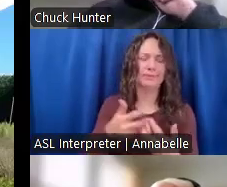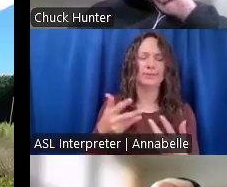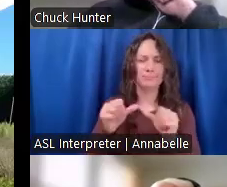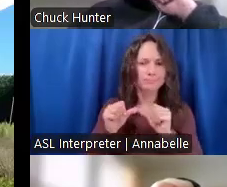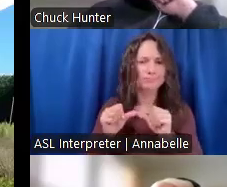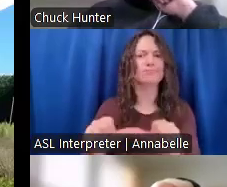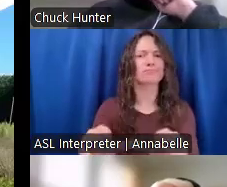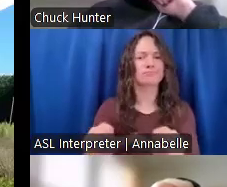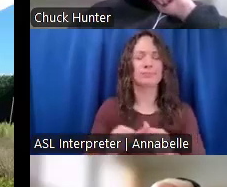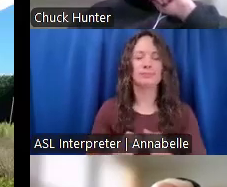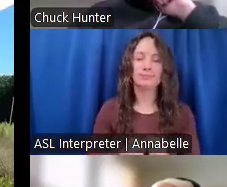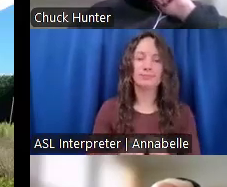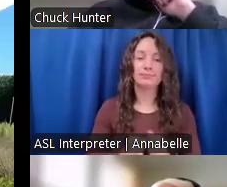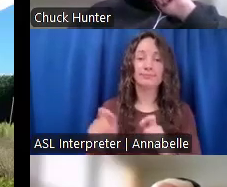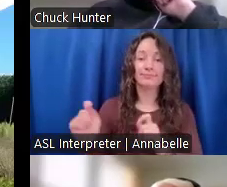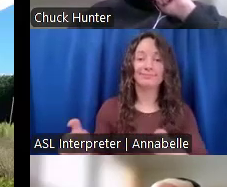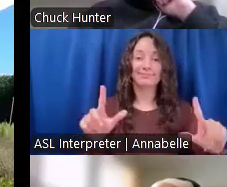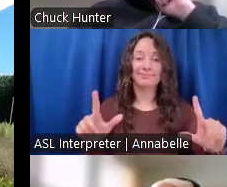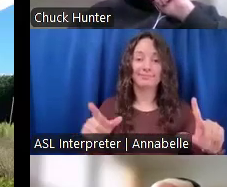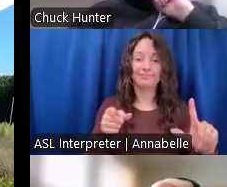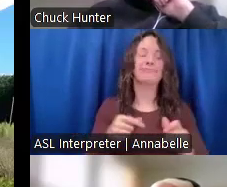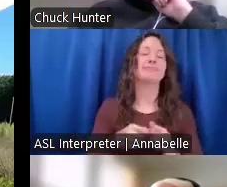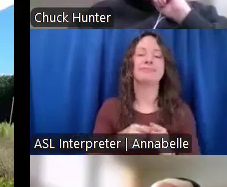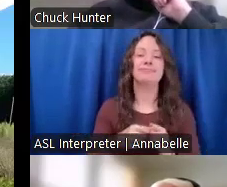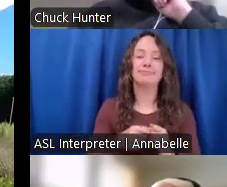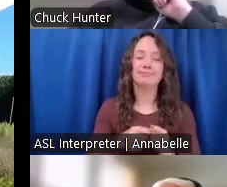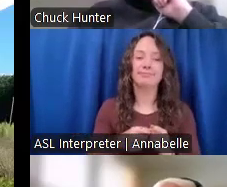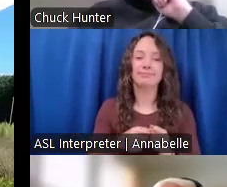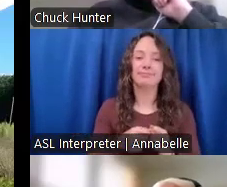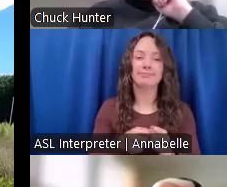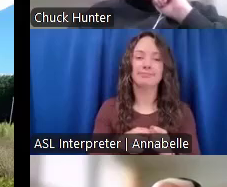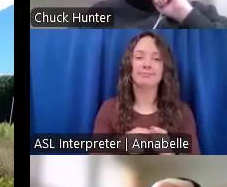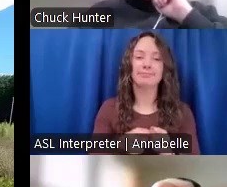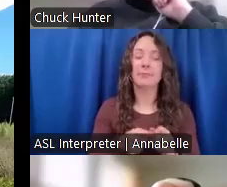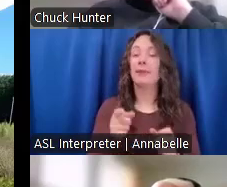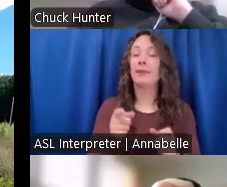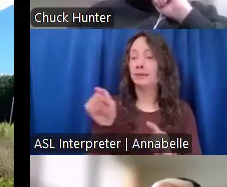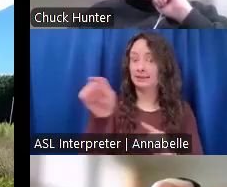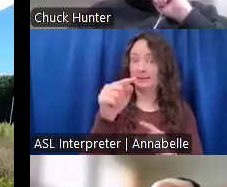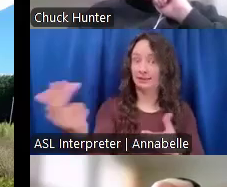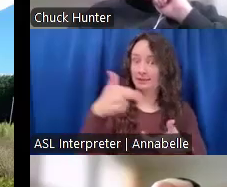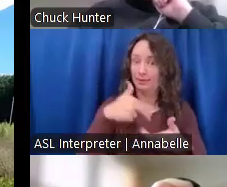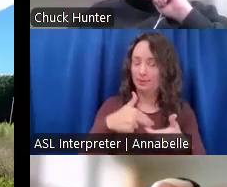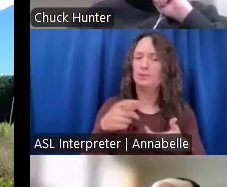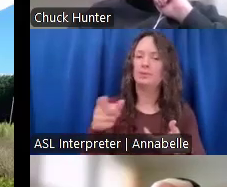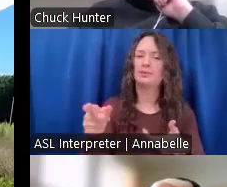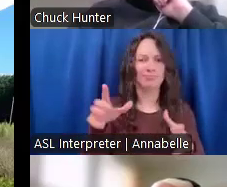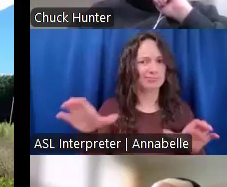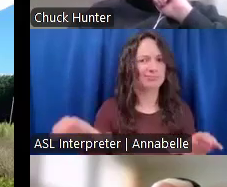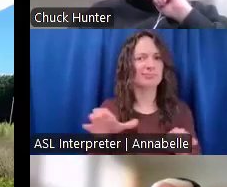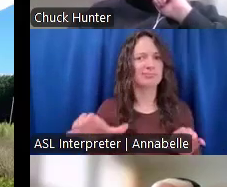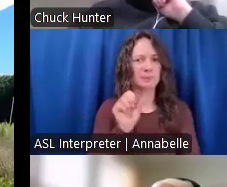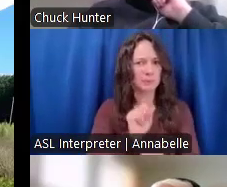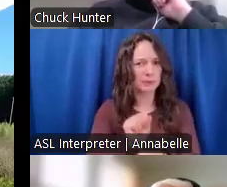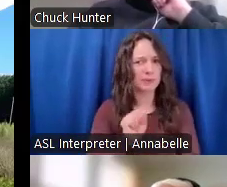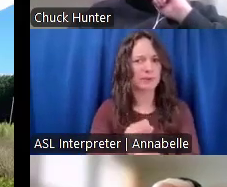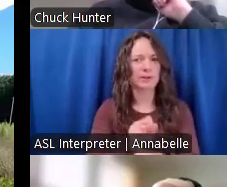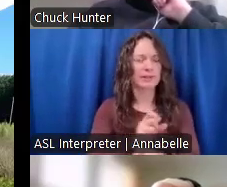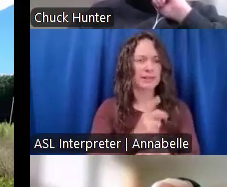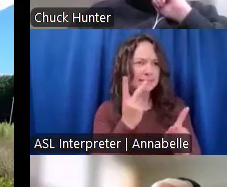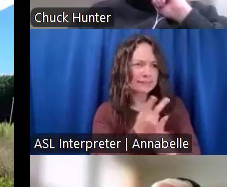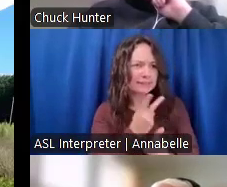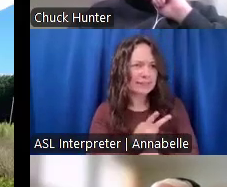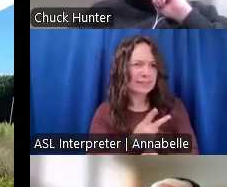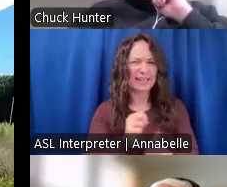So many of you that are logging in, and certainly others in the panel, really put a lot of effort into figuring out how do we both address